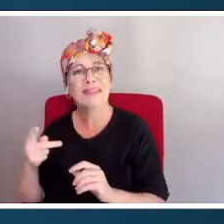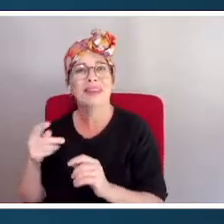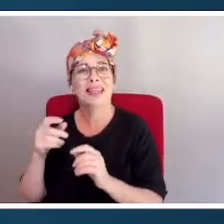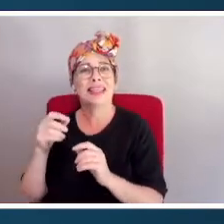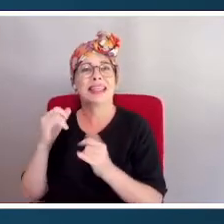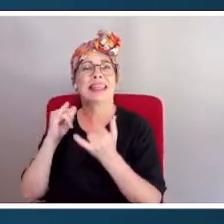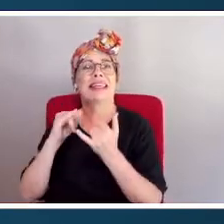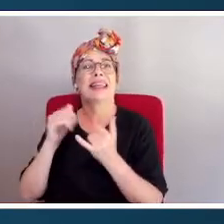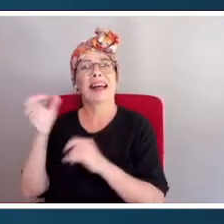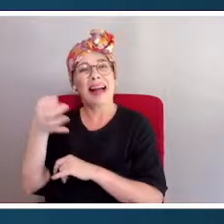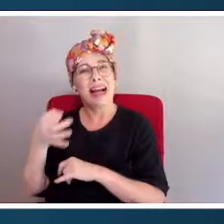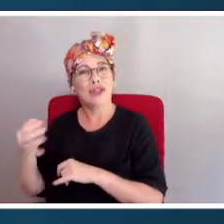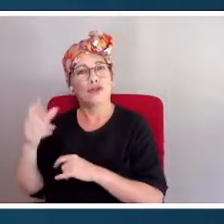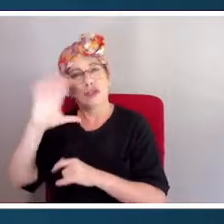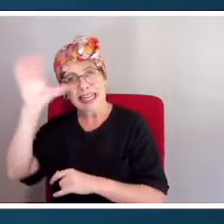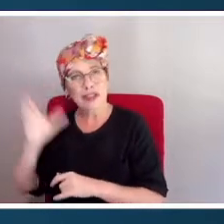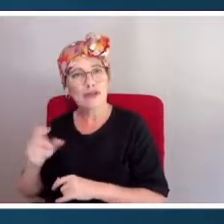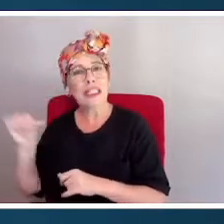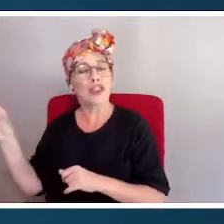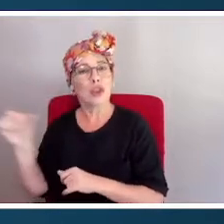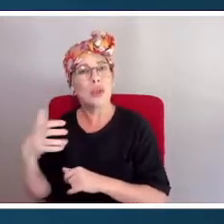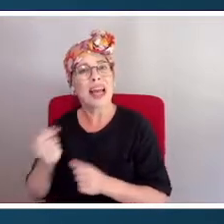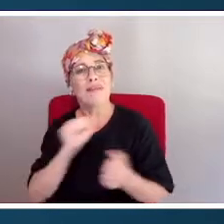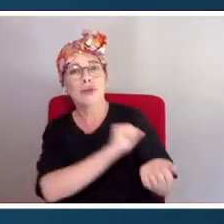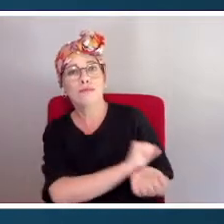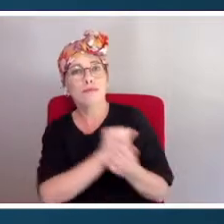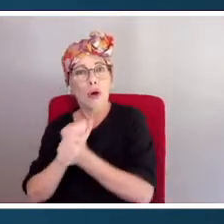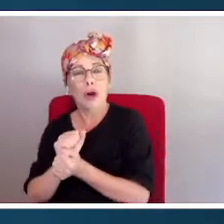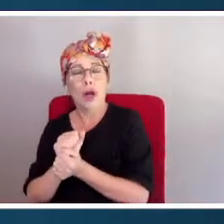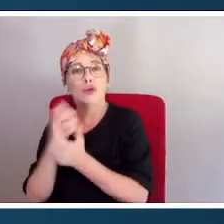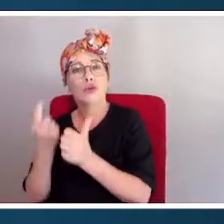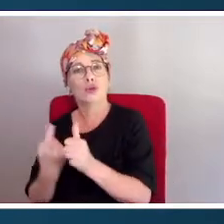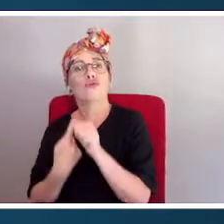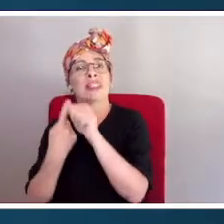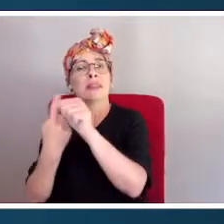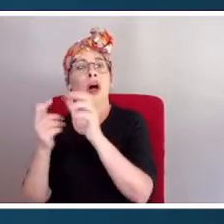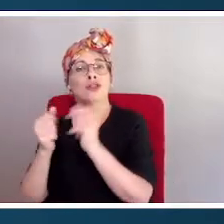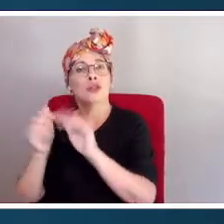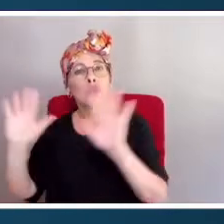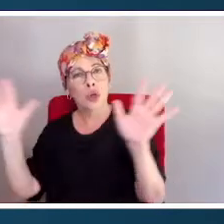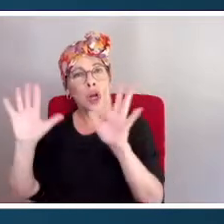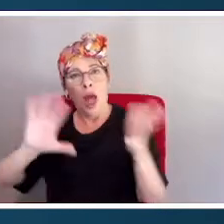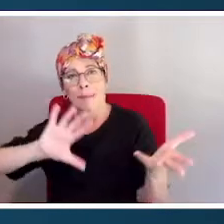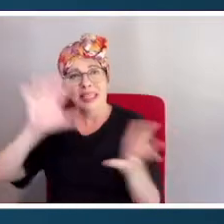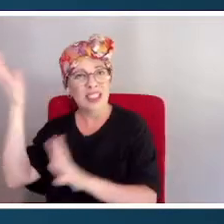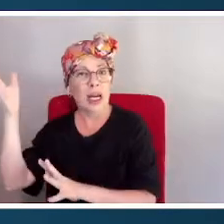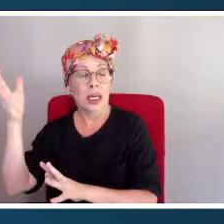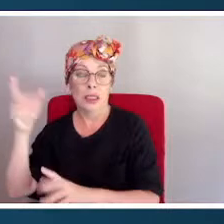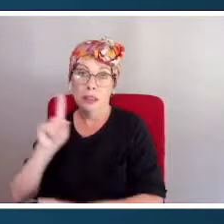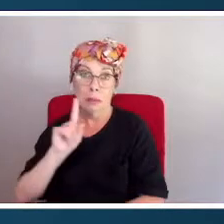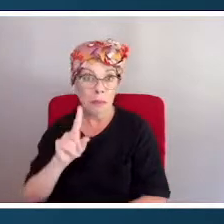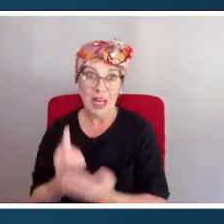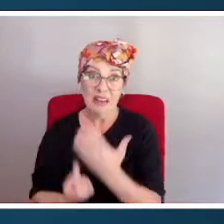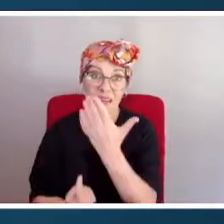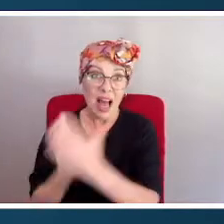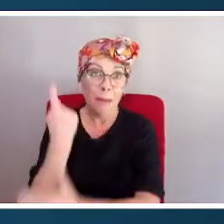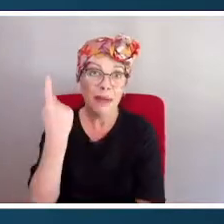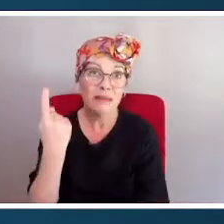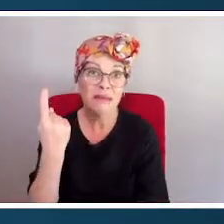that results from climate catastrophes. Yet, this is precisely what we are forced to do.